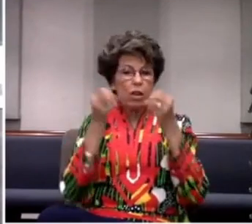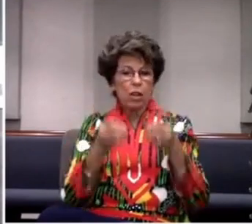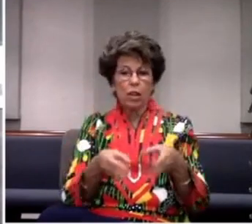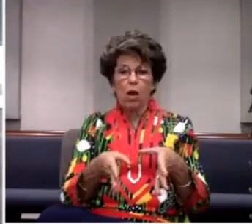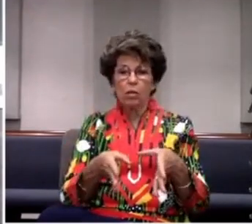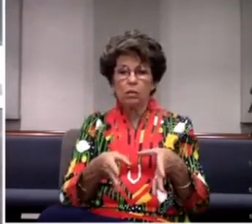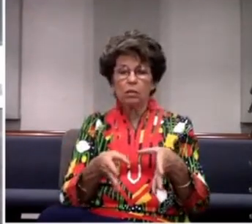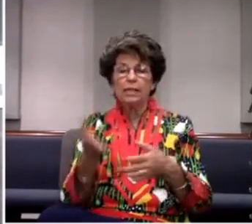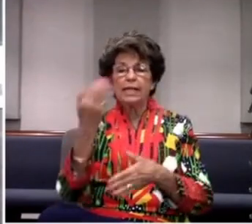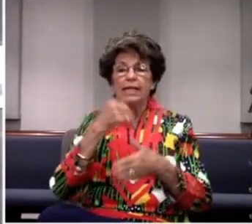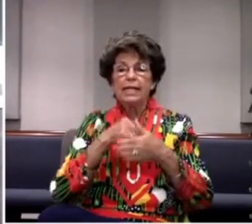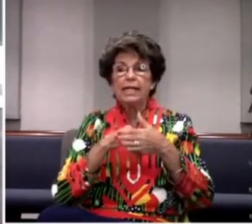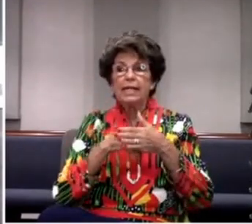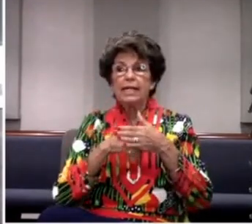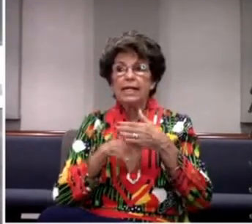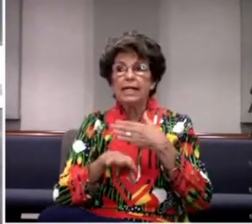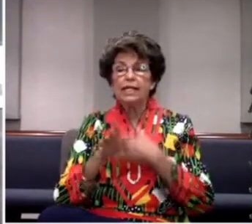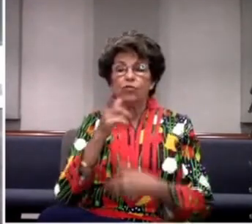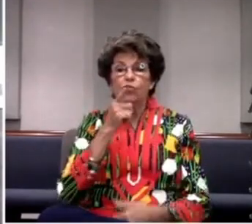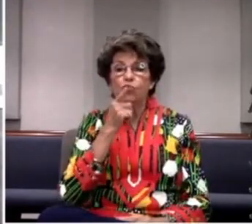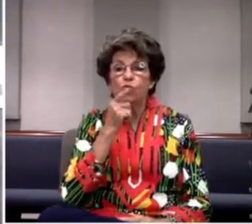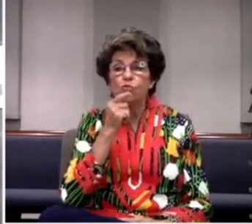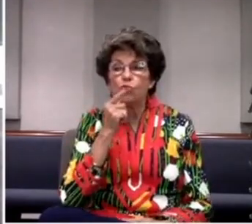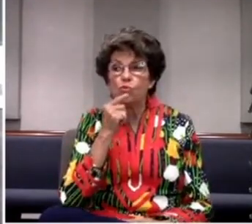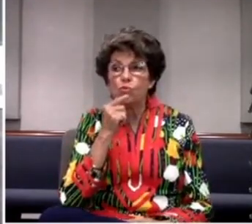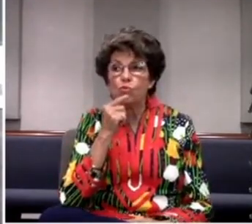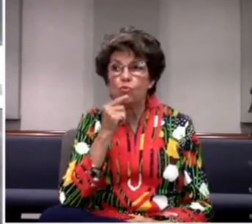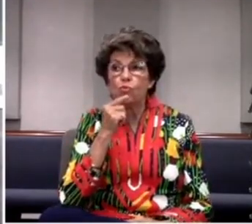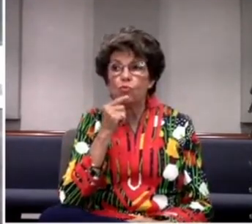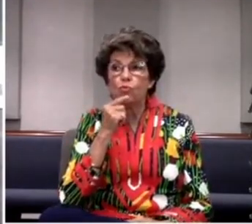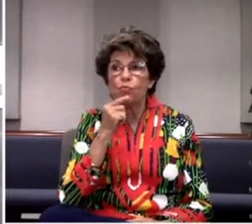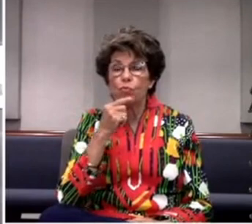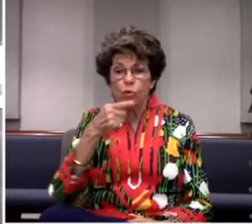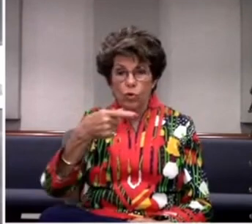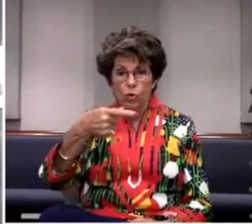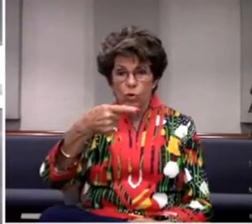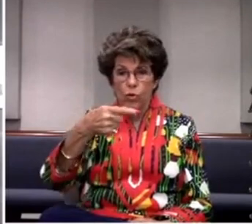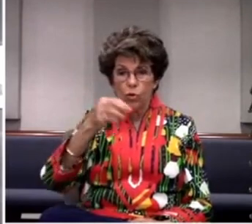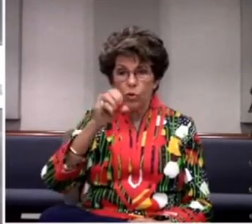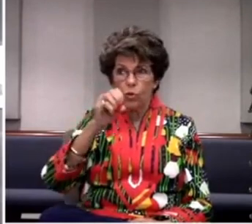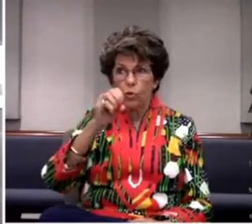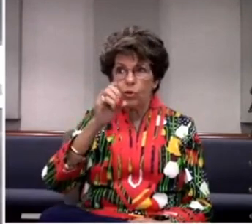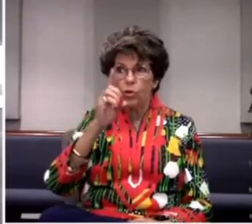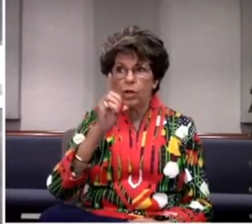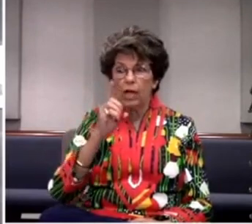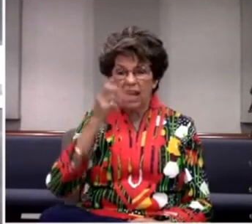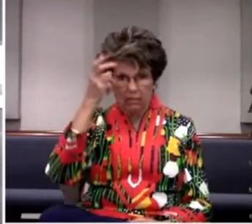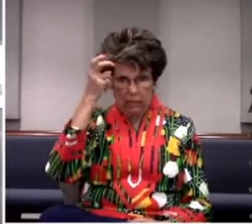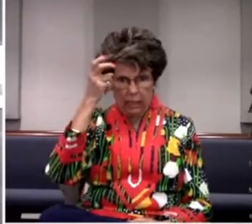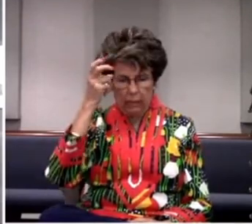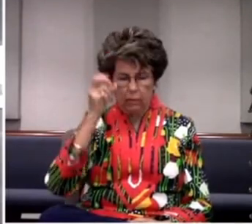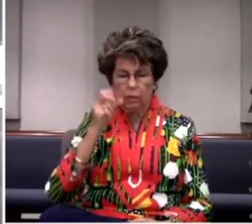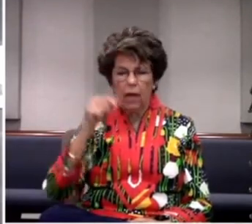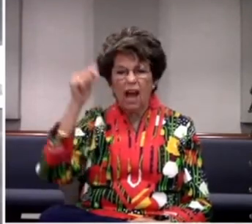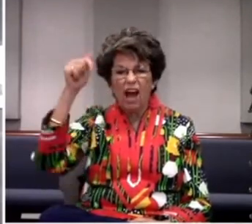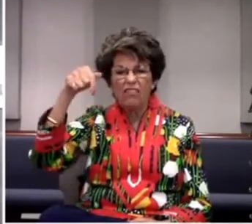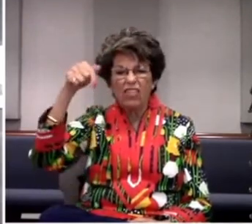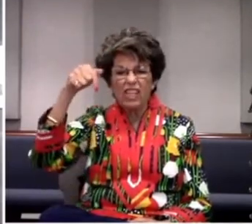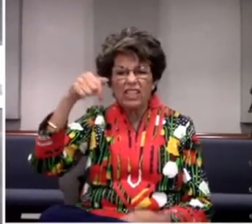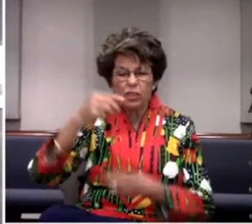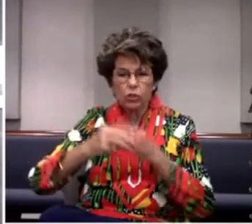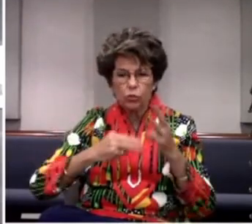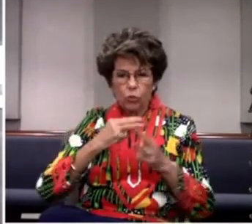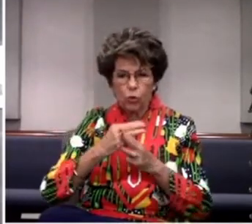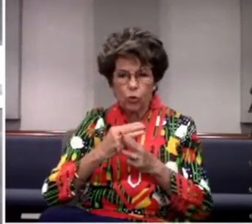in whom the God, small g, speaking of Satan, of this world